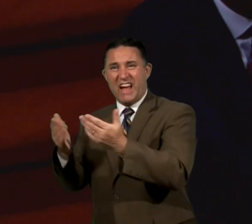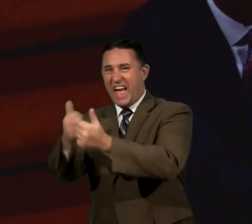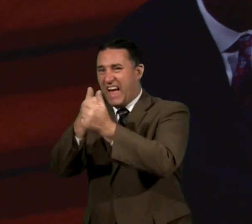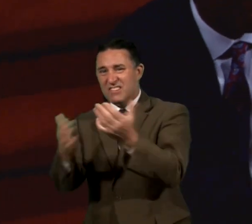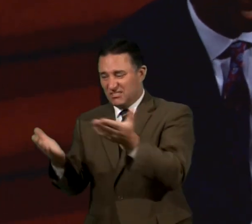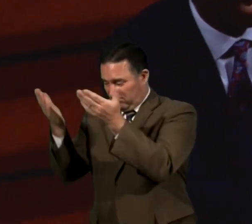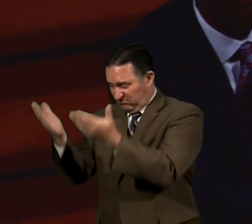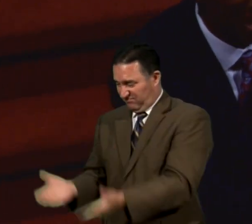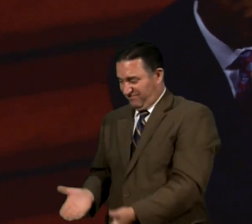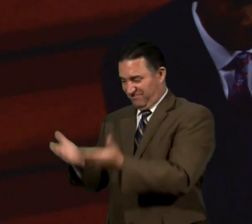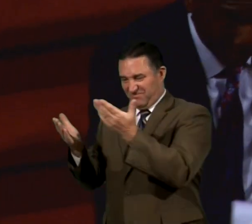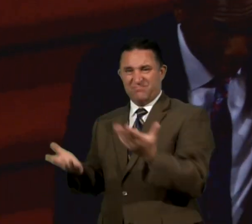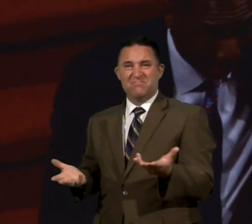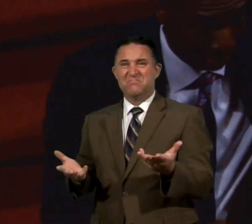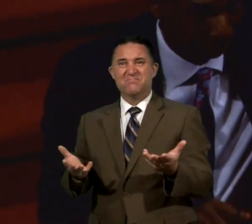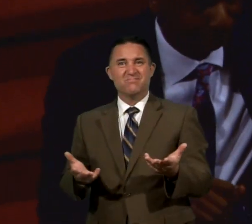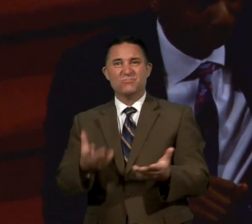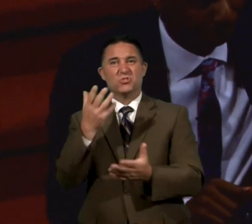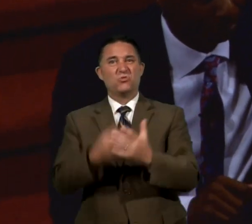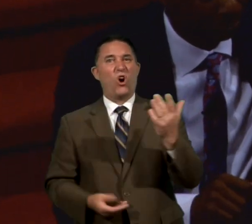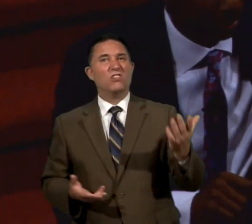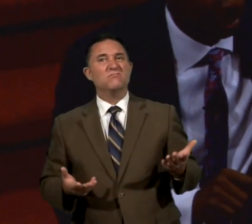Everything about him had been complete.